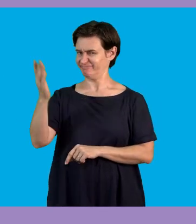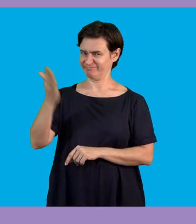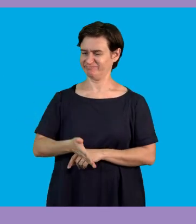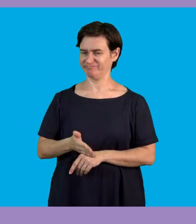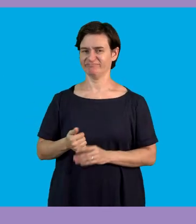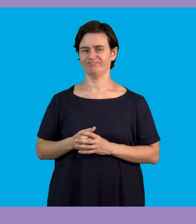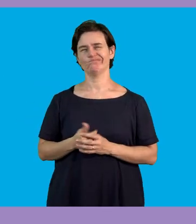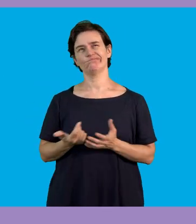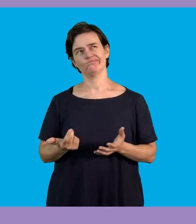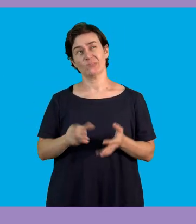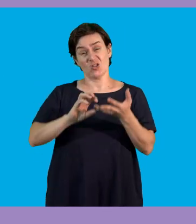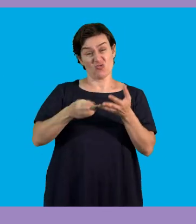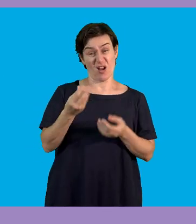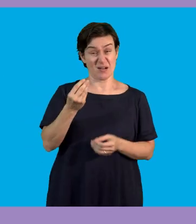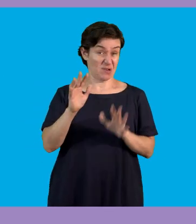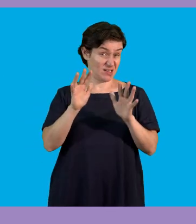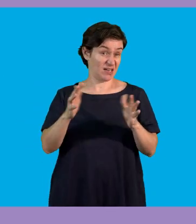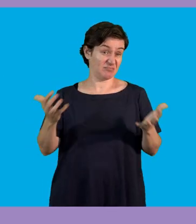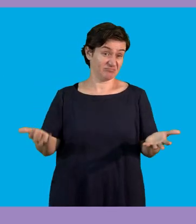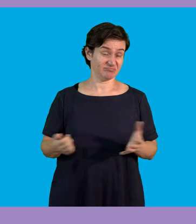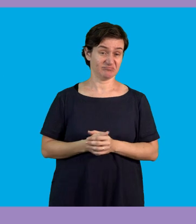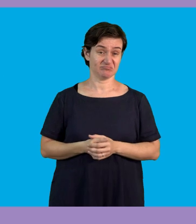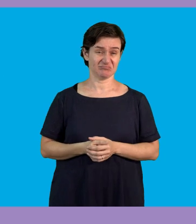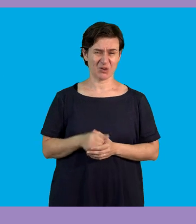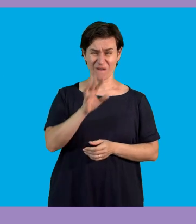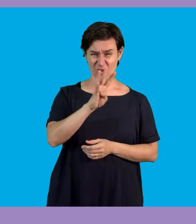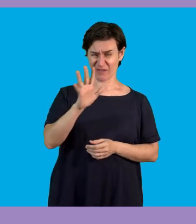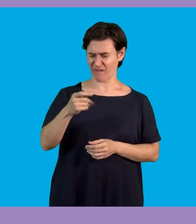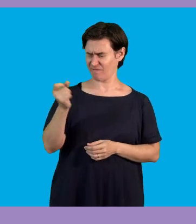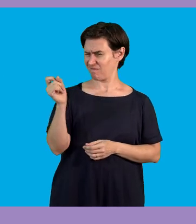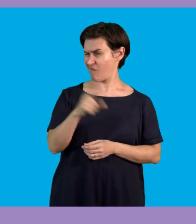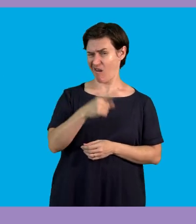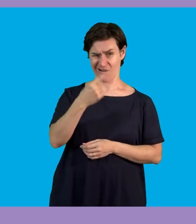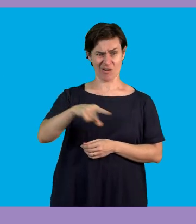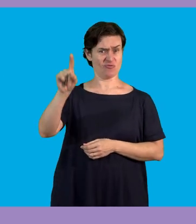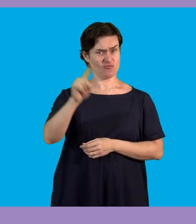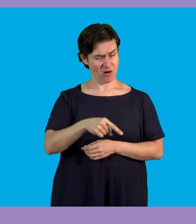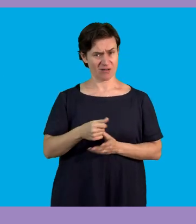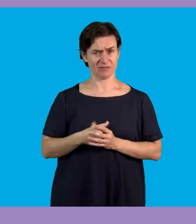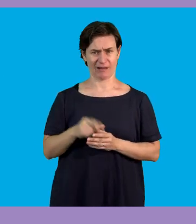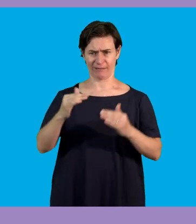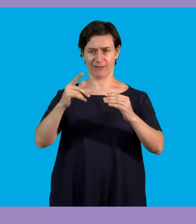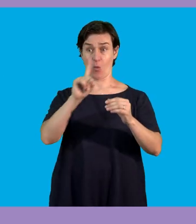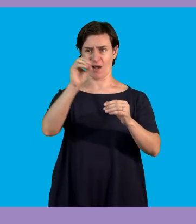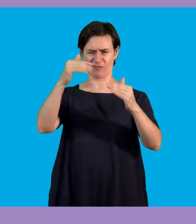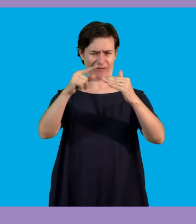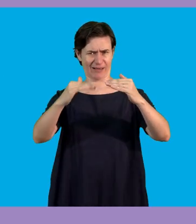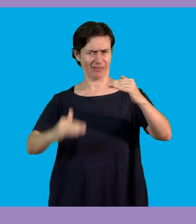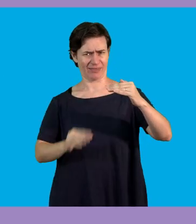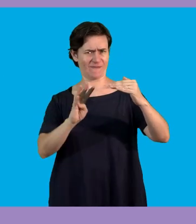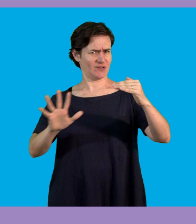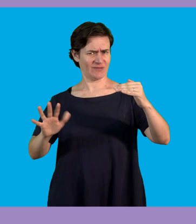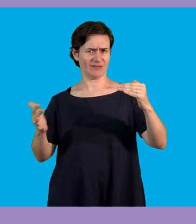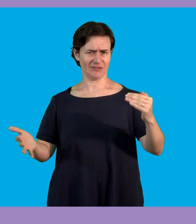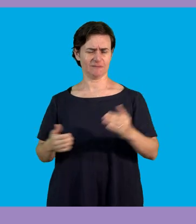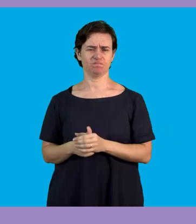right, let's try 10, because 45 is very far from 100. So let's try 10. So we'll